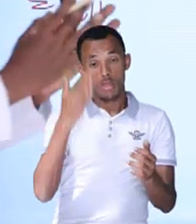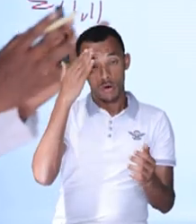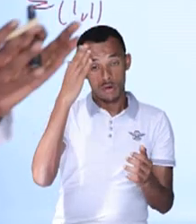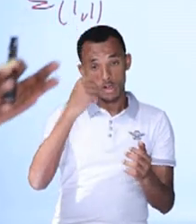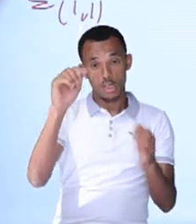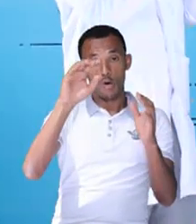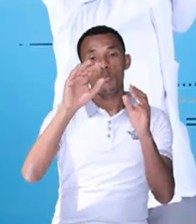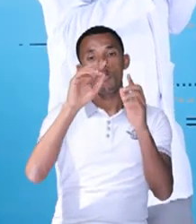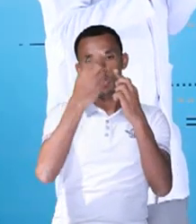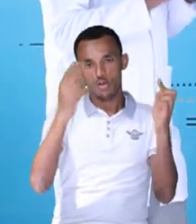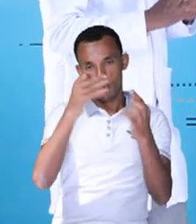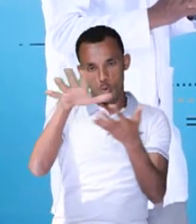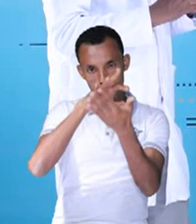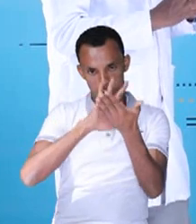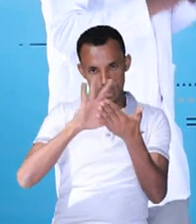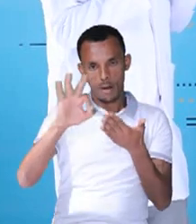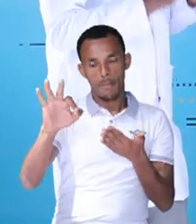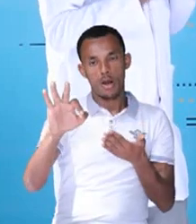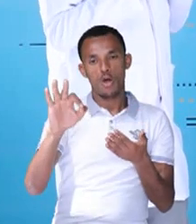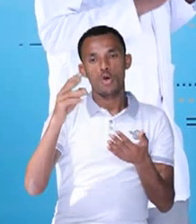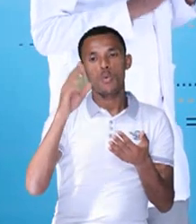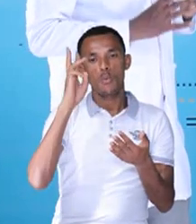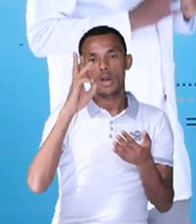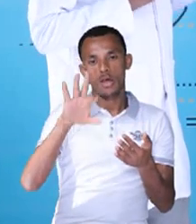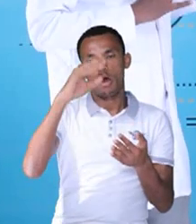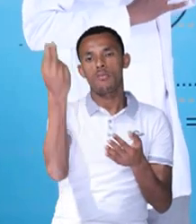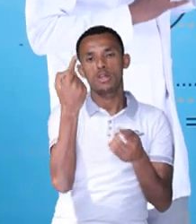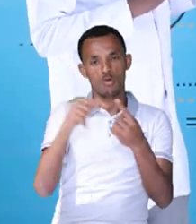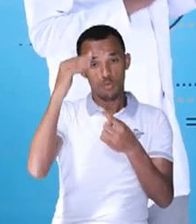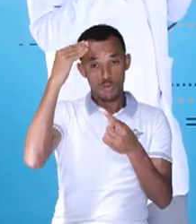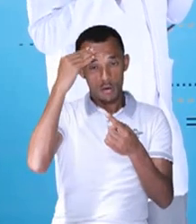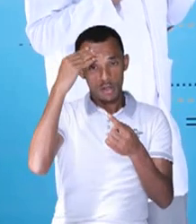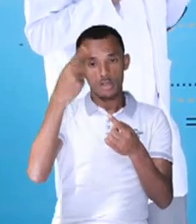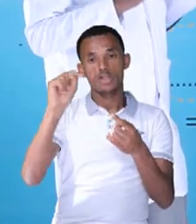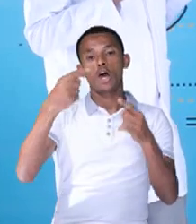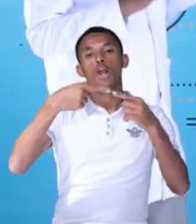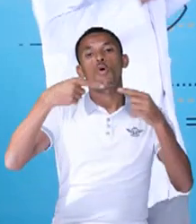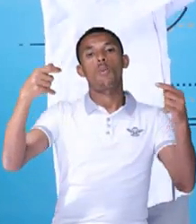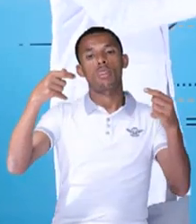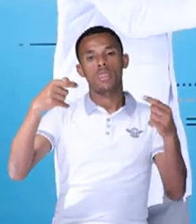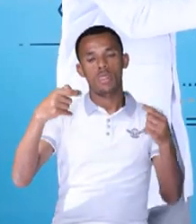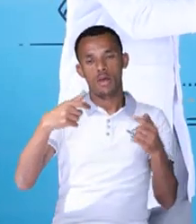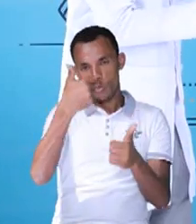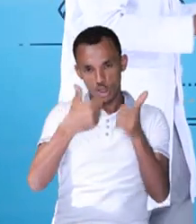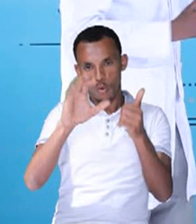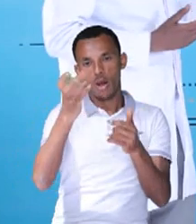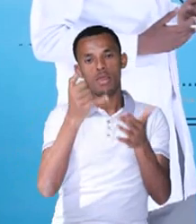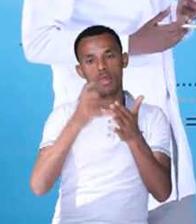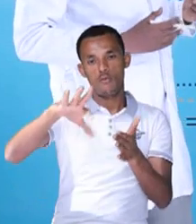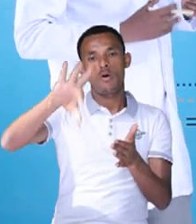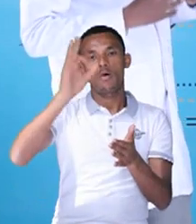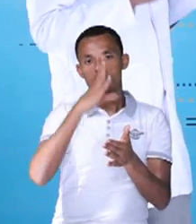Knowing the position of the complex numbers will give advantage to determine the argument in which quadrant it will be